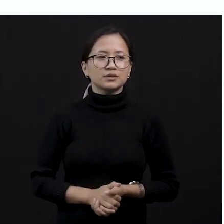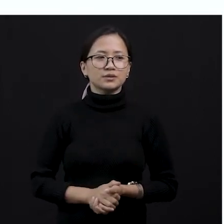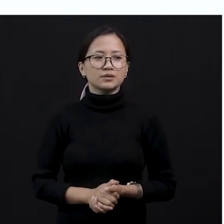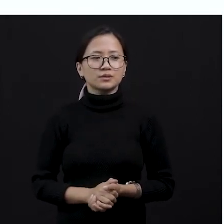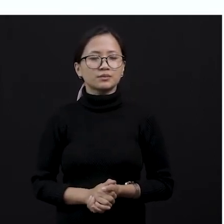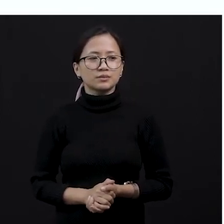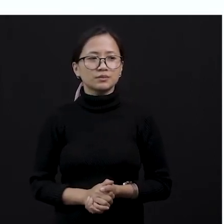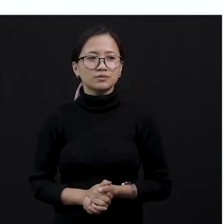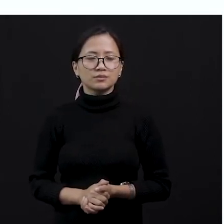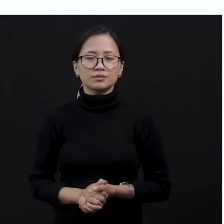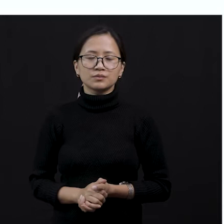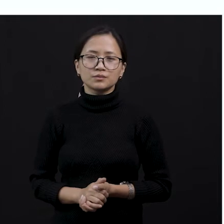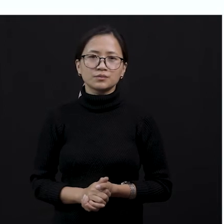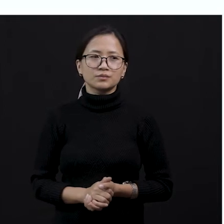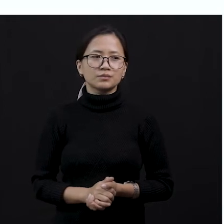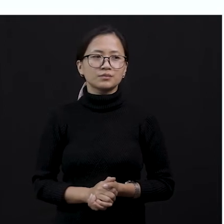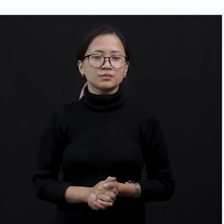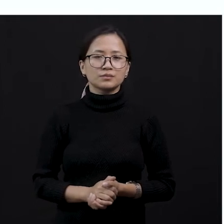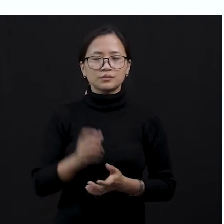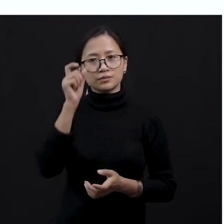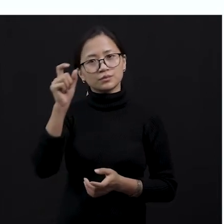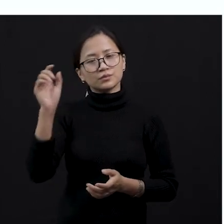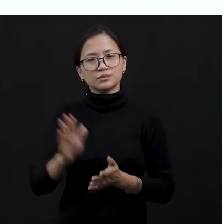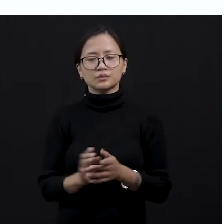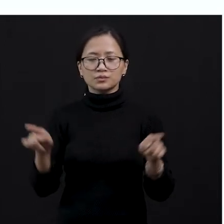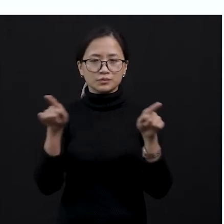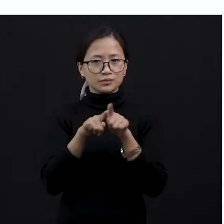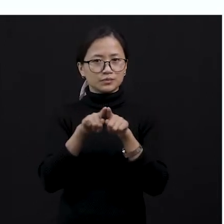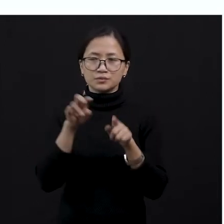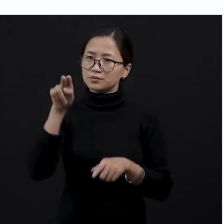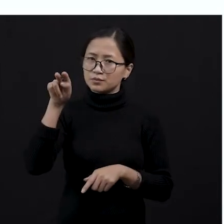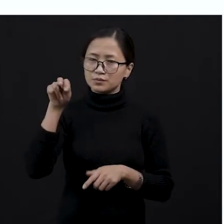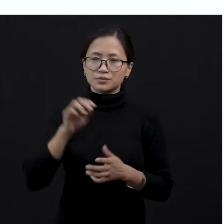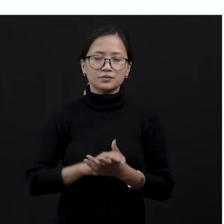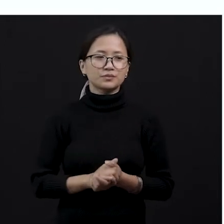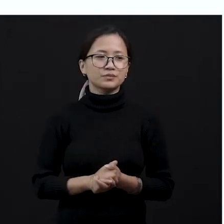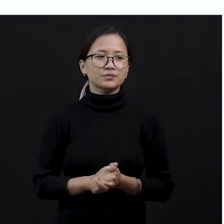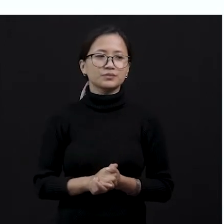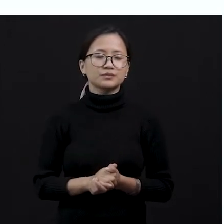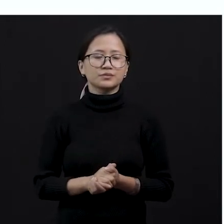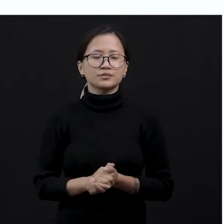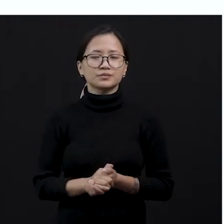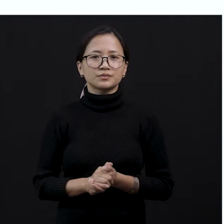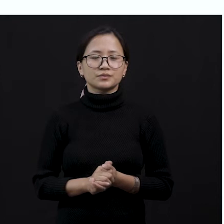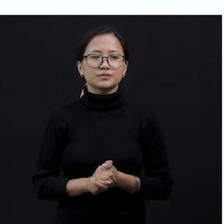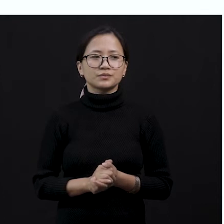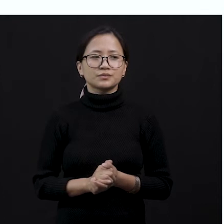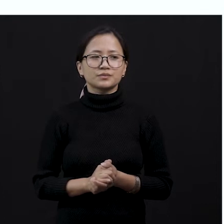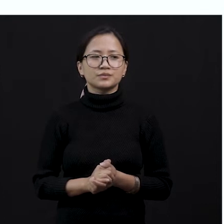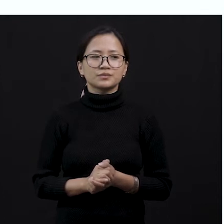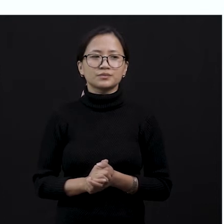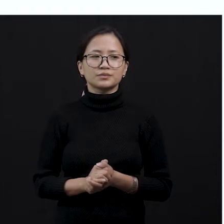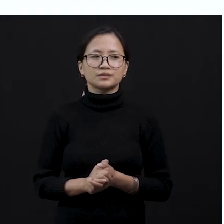SYNONYMS. Synonyms. Synonyms are words that have same meaning, right? That have similar meaning. So, see,